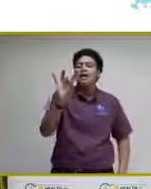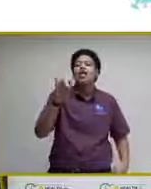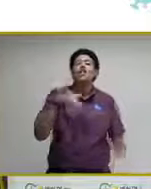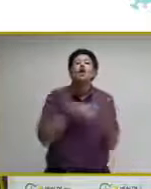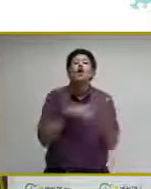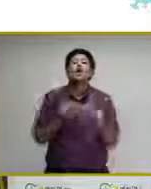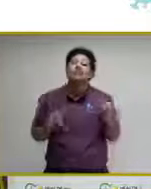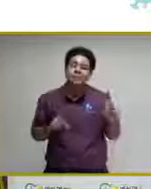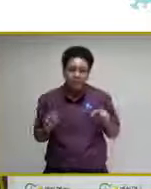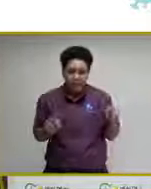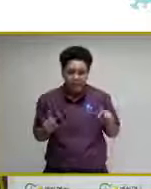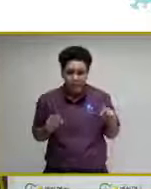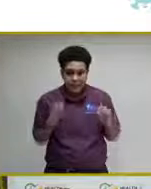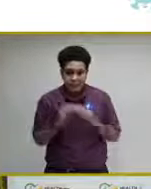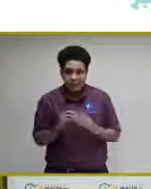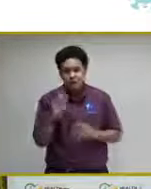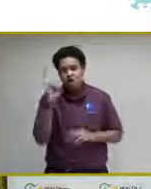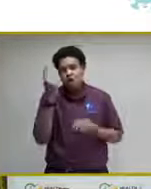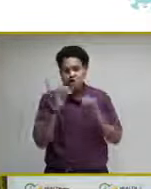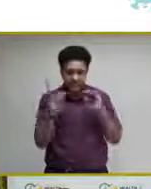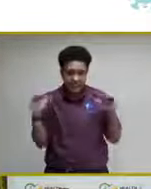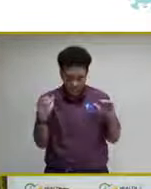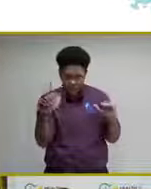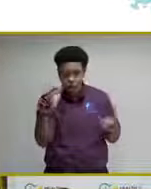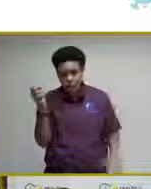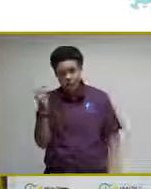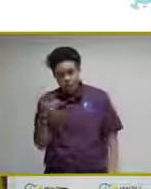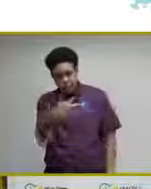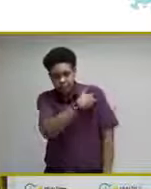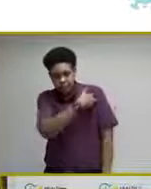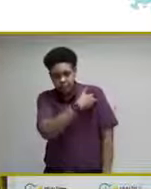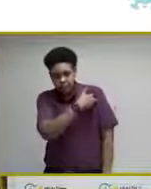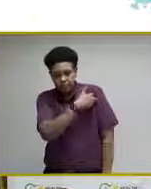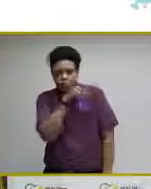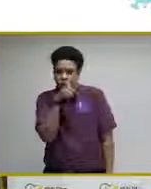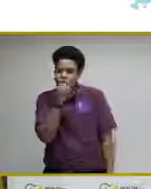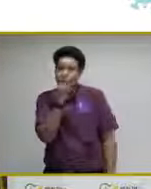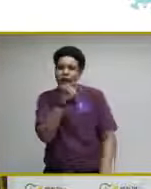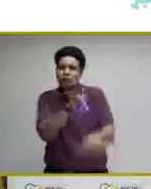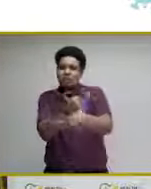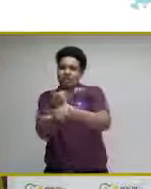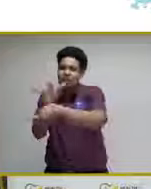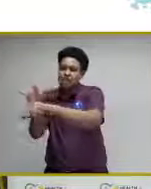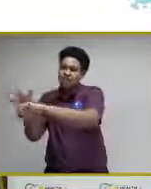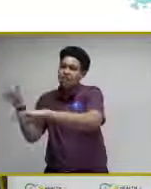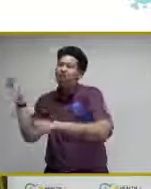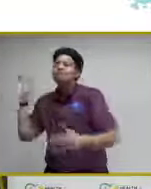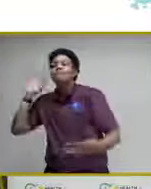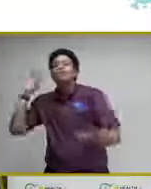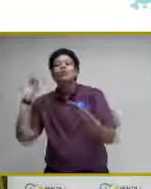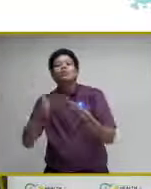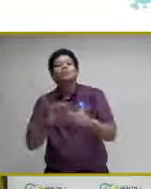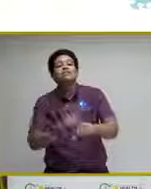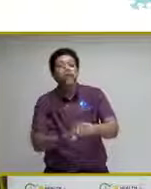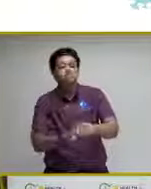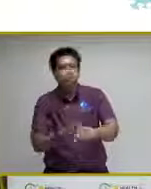248,000 persons in phase 1 that we would attempt to reach over the